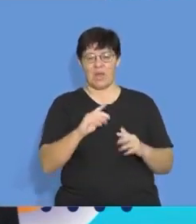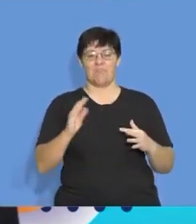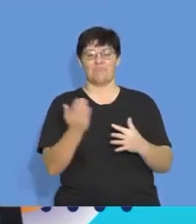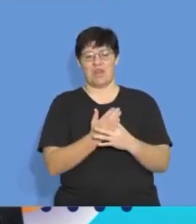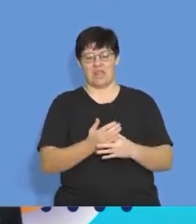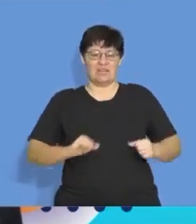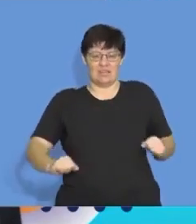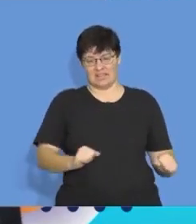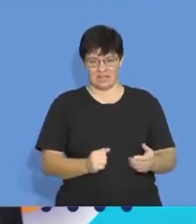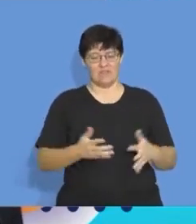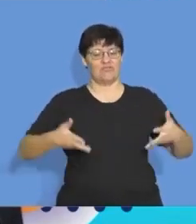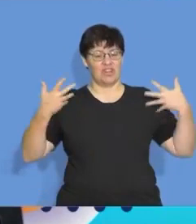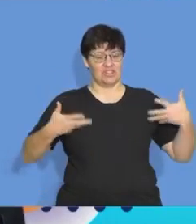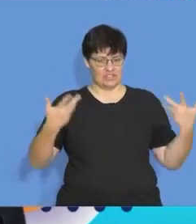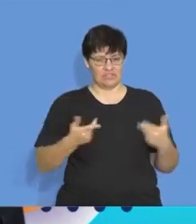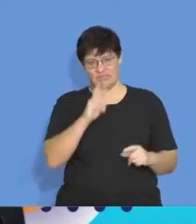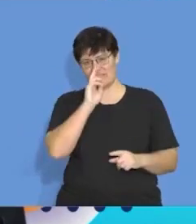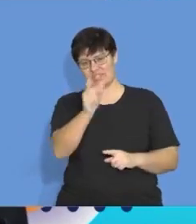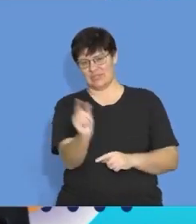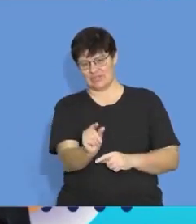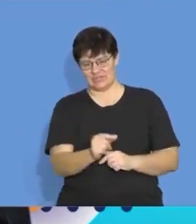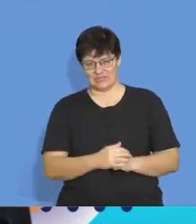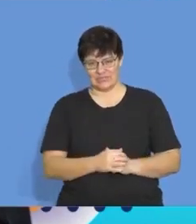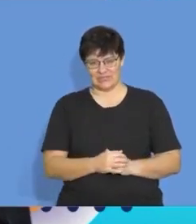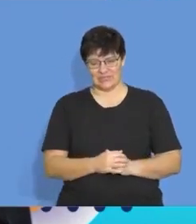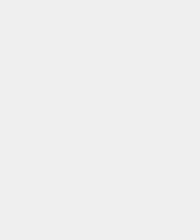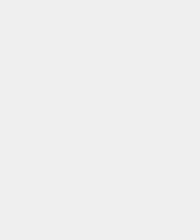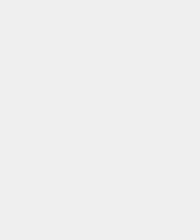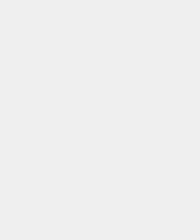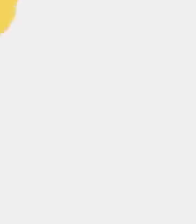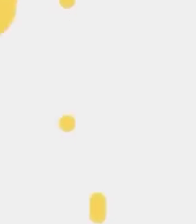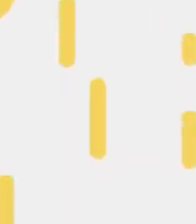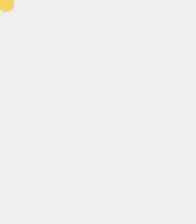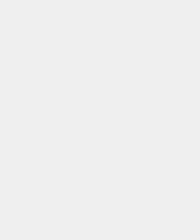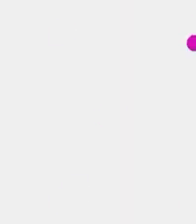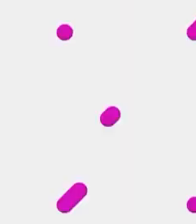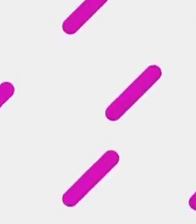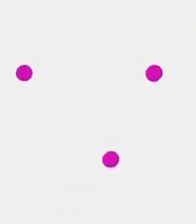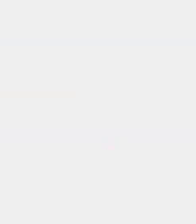let's refresh, and we'll see you in a jiffy.